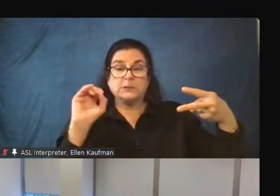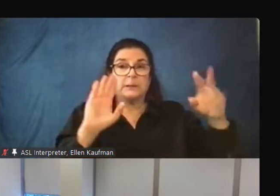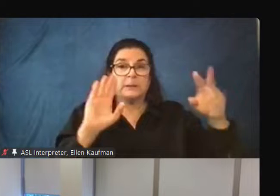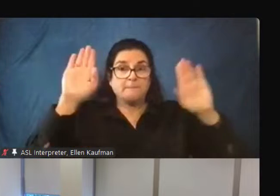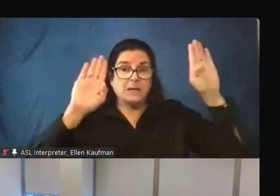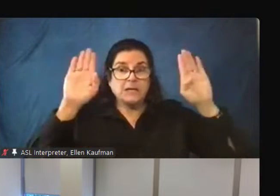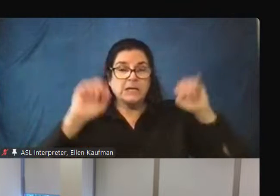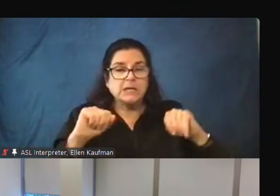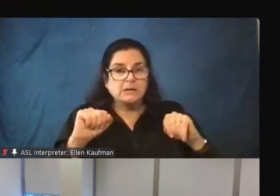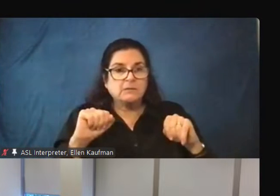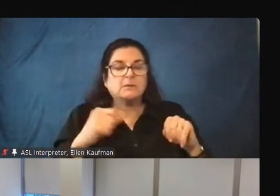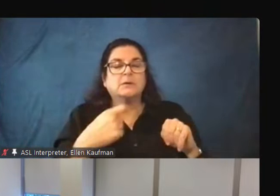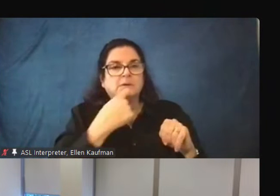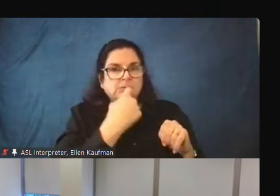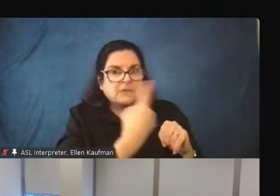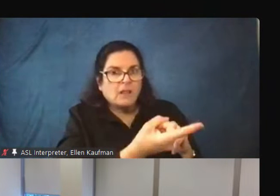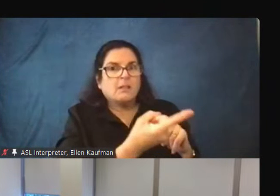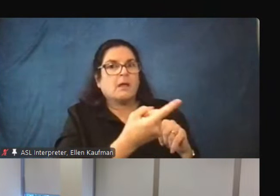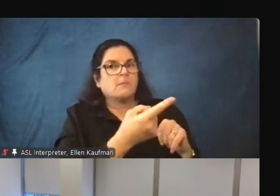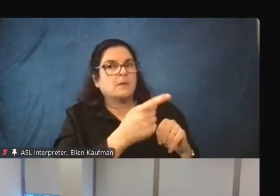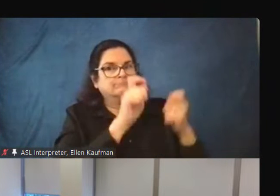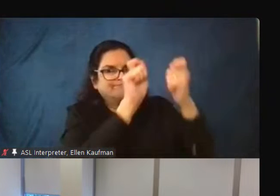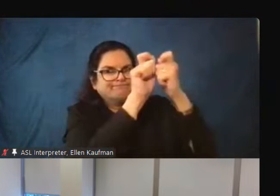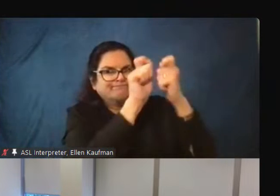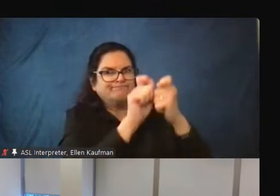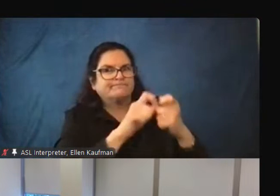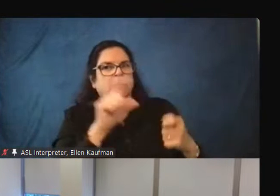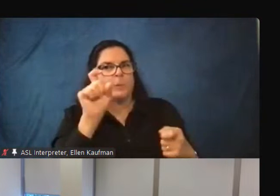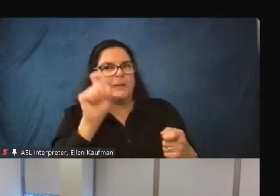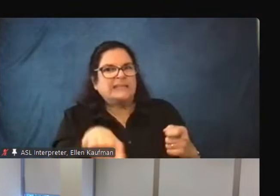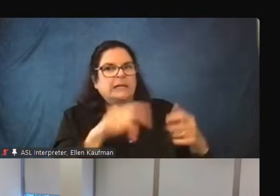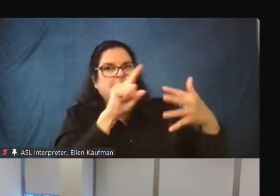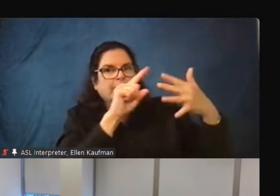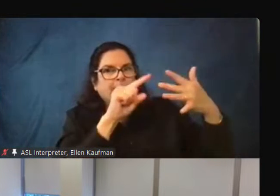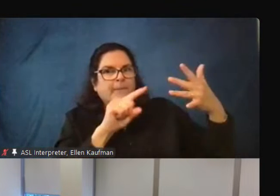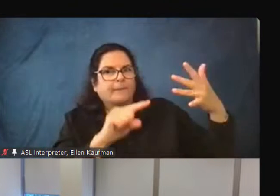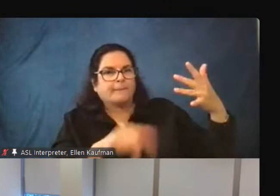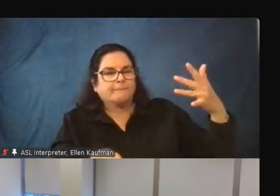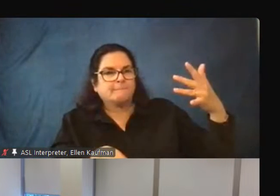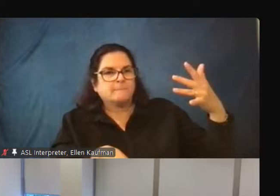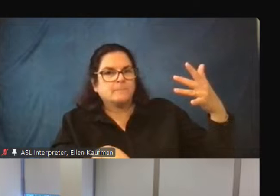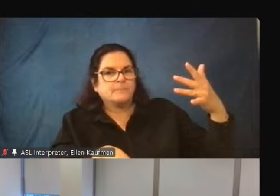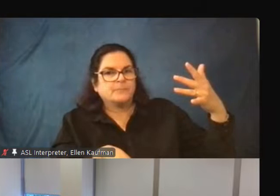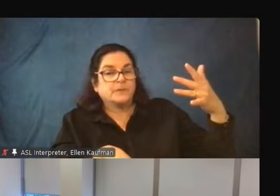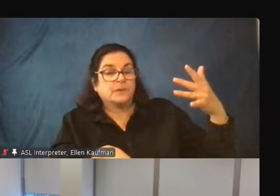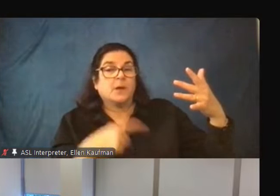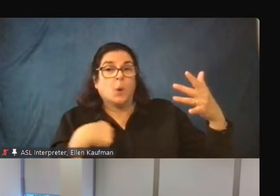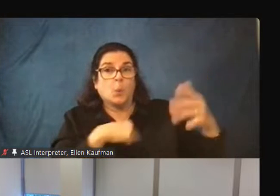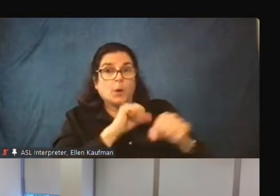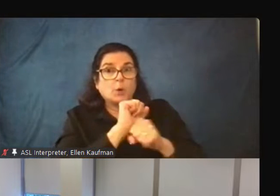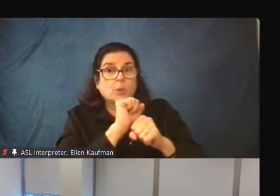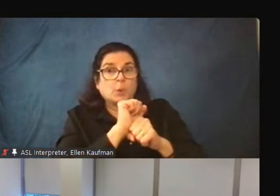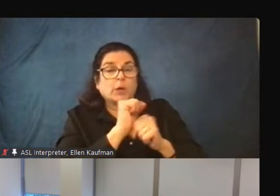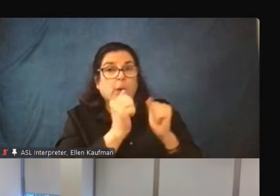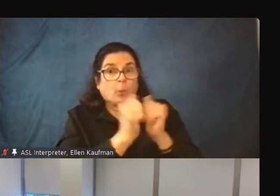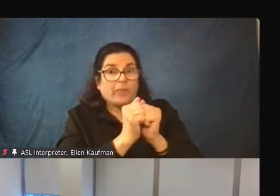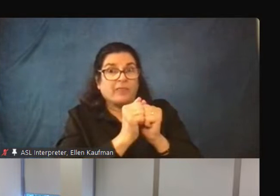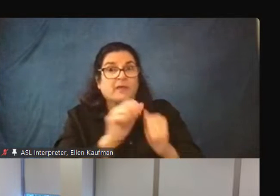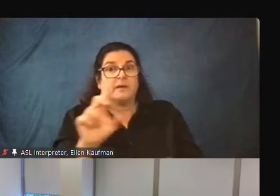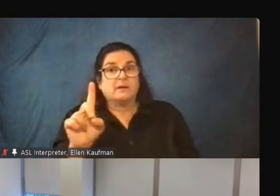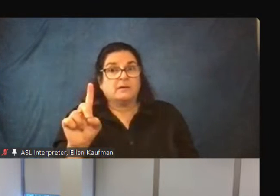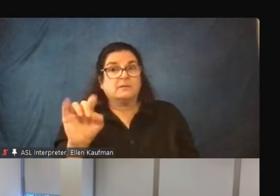tell them exactly what it is that we need and to let them know. And we're working with diversity, but